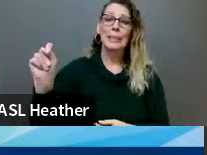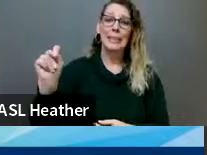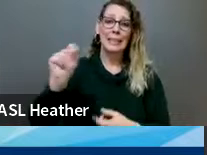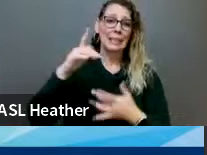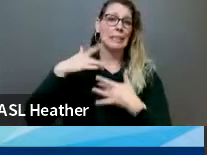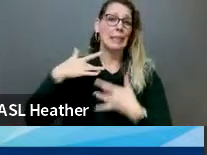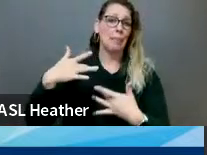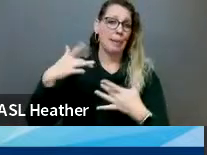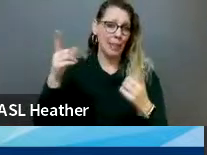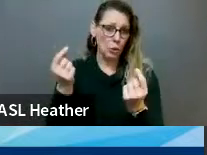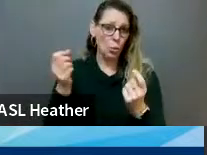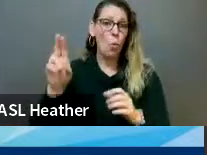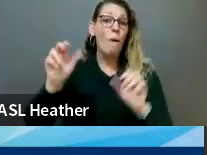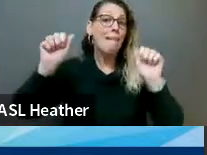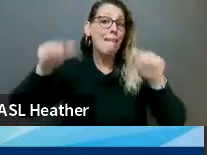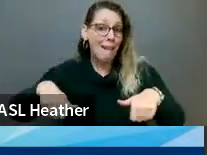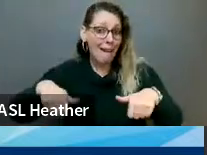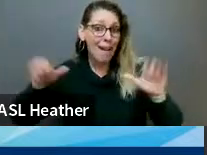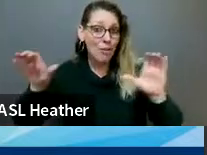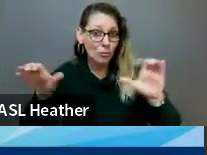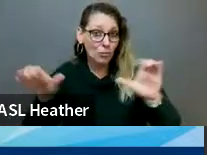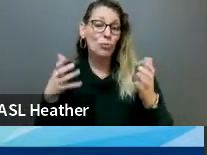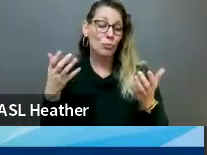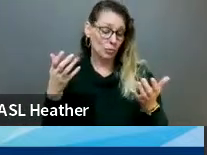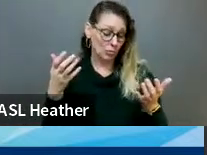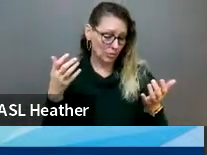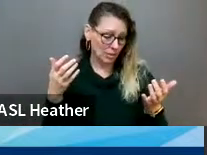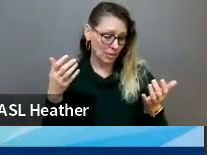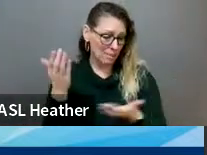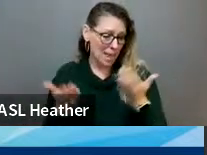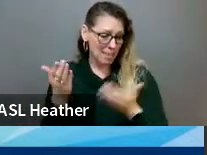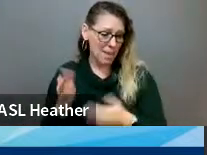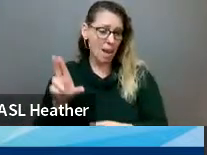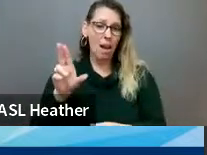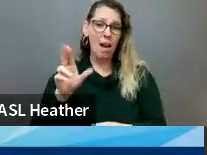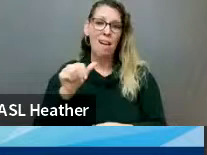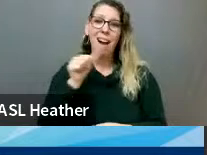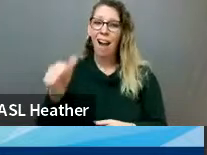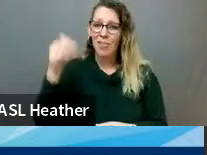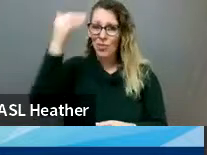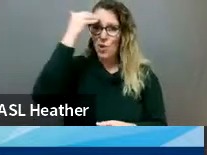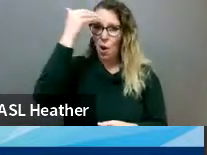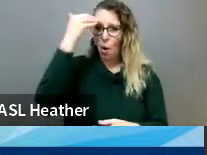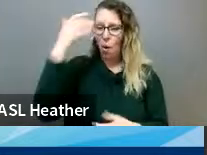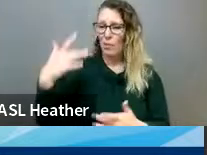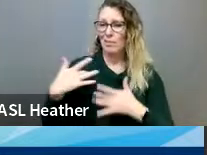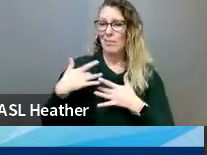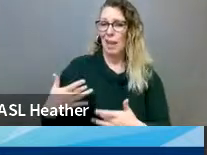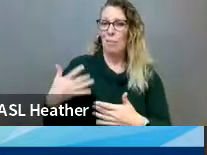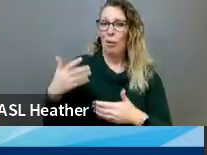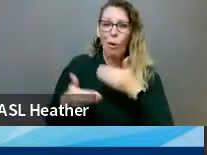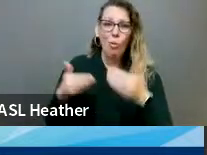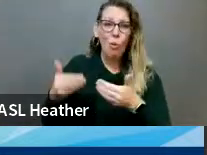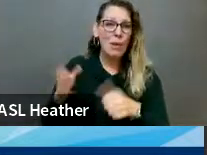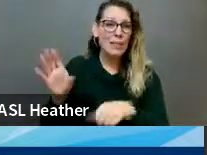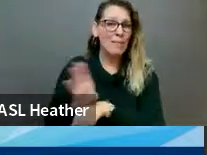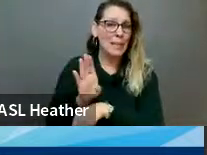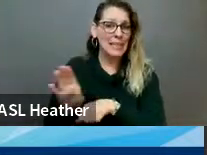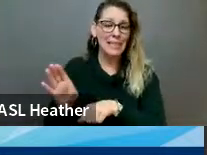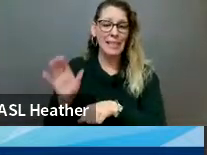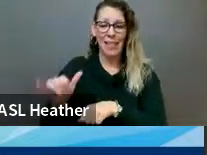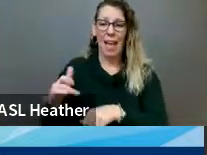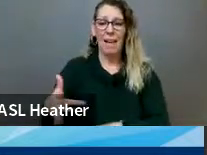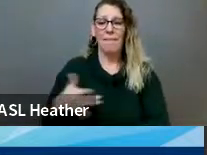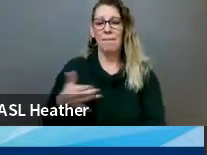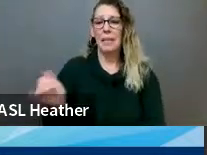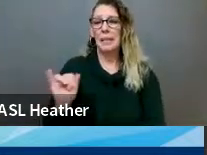typically do or can do, or is a sort of maybe an unknown typical course of business, and maybe that feels like a little